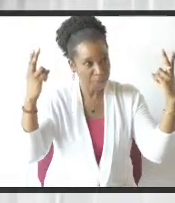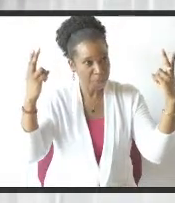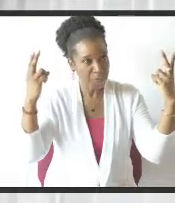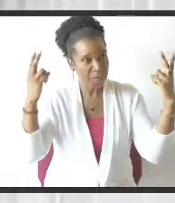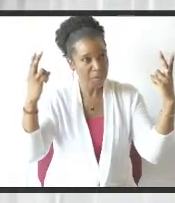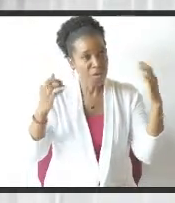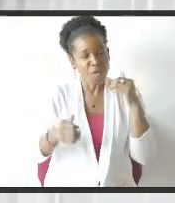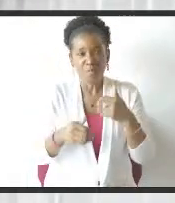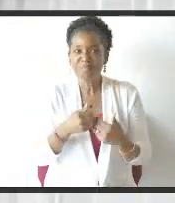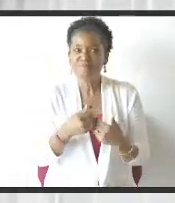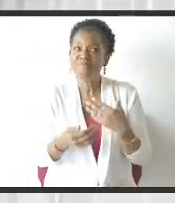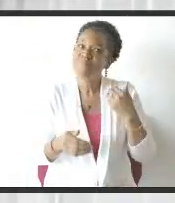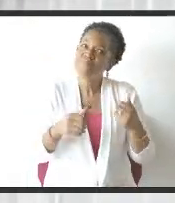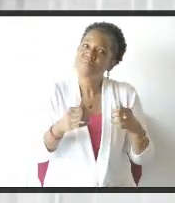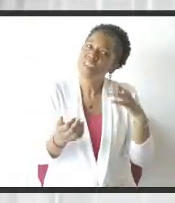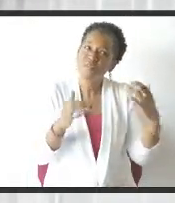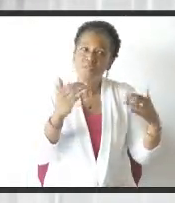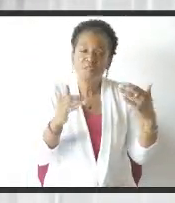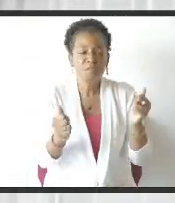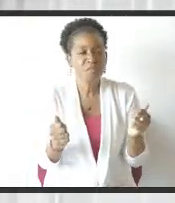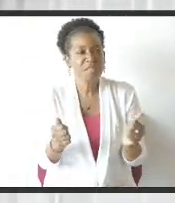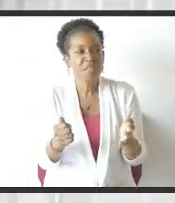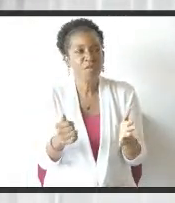Rather than a distant dream.